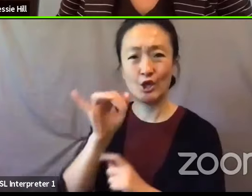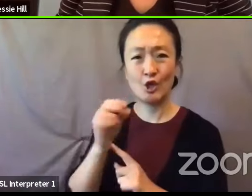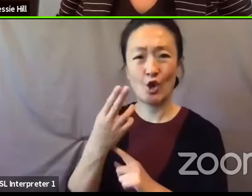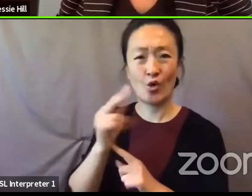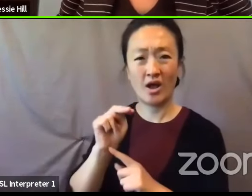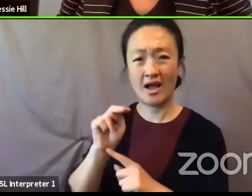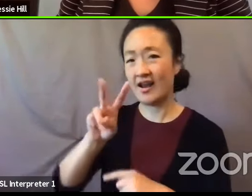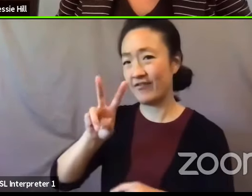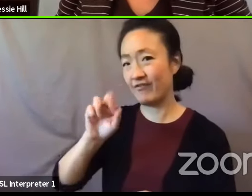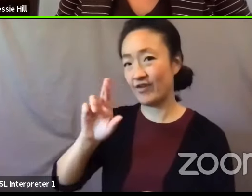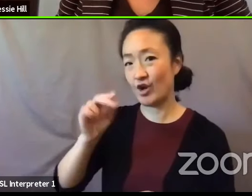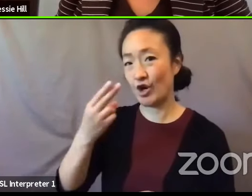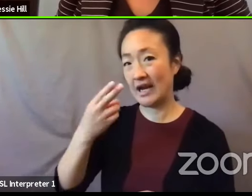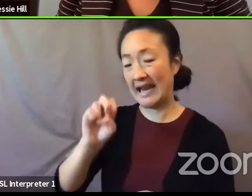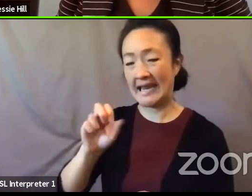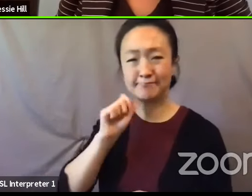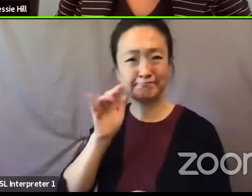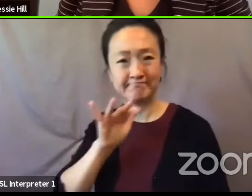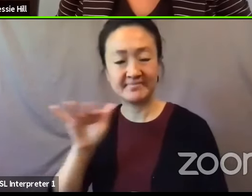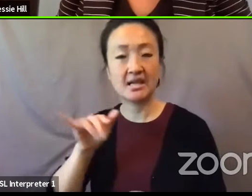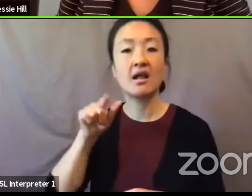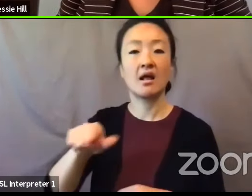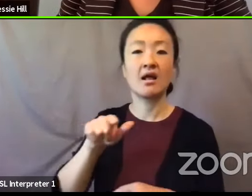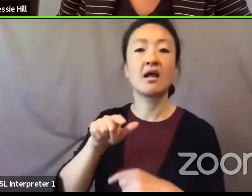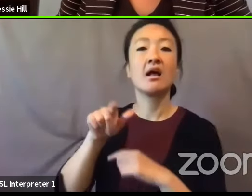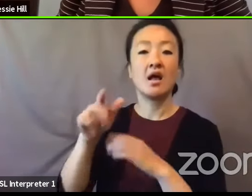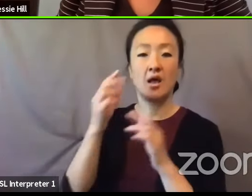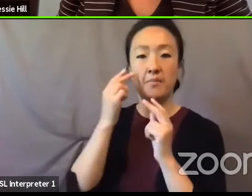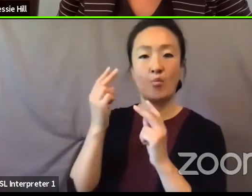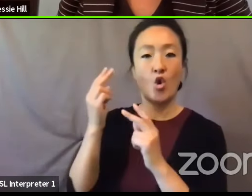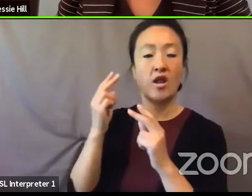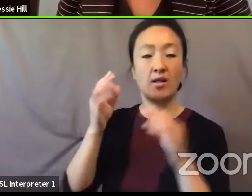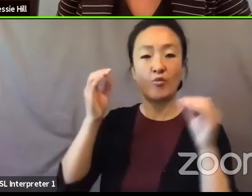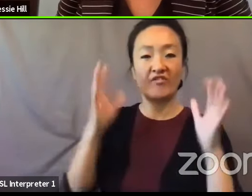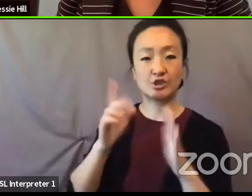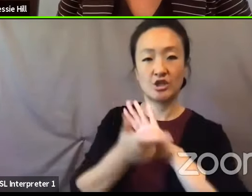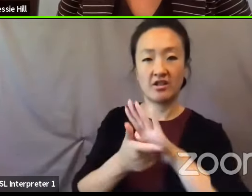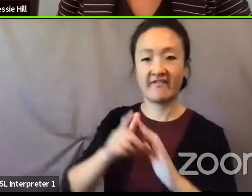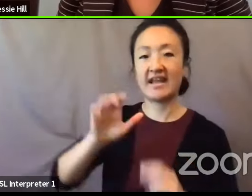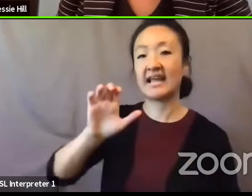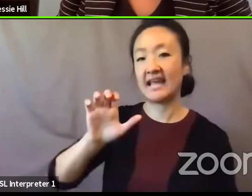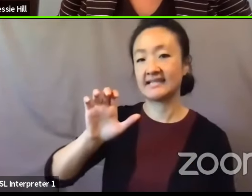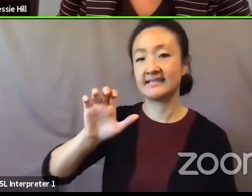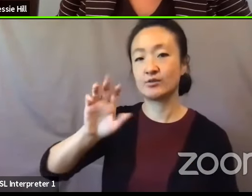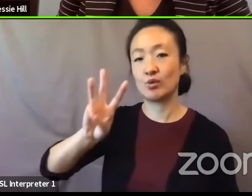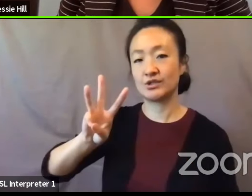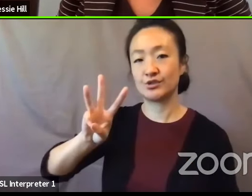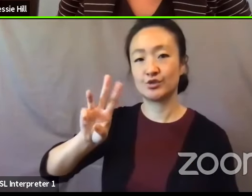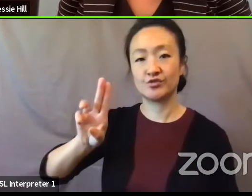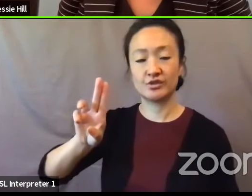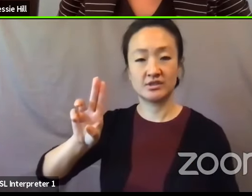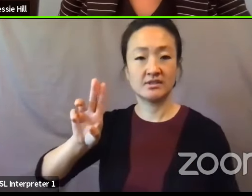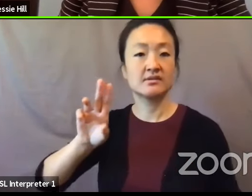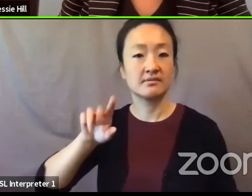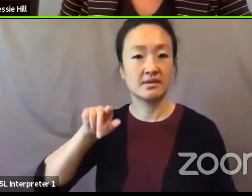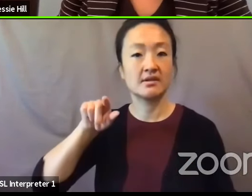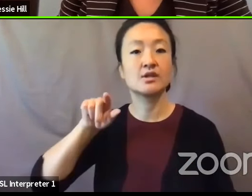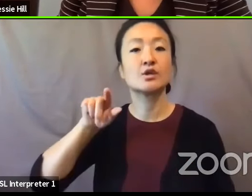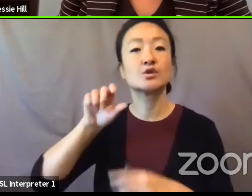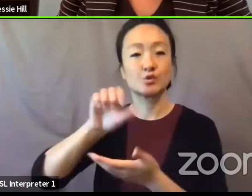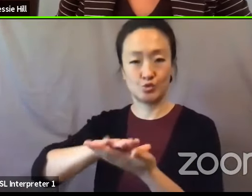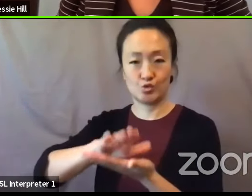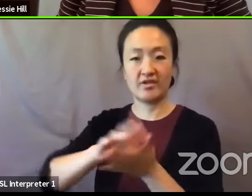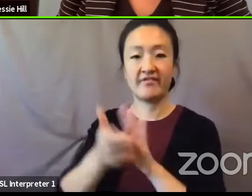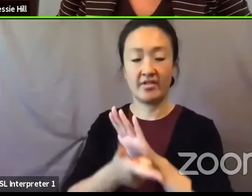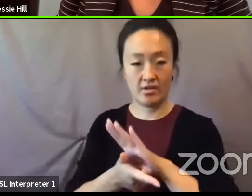right, Memorial Professor of Law at Case Western Reserve University School of Law, and the director of its Coleman P.